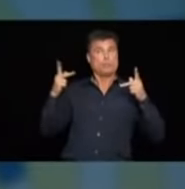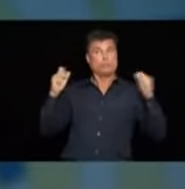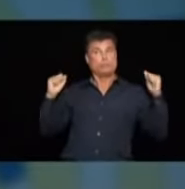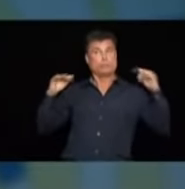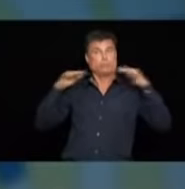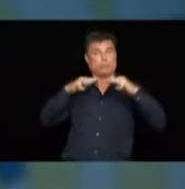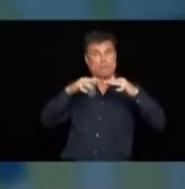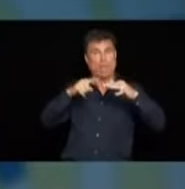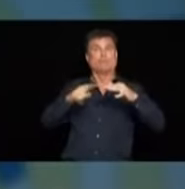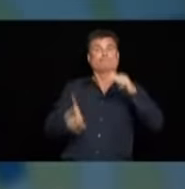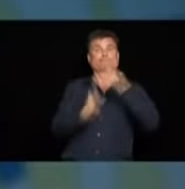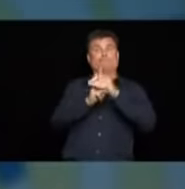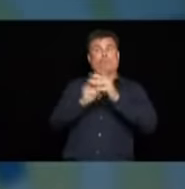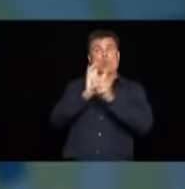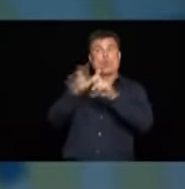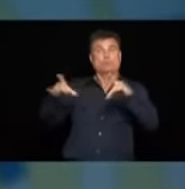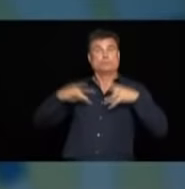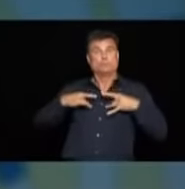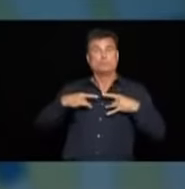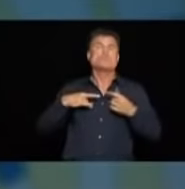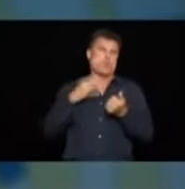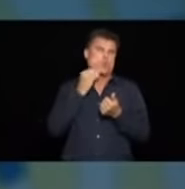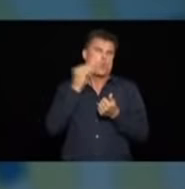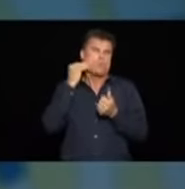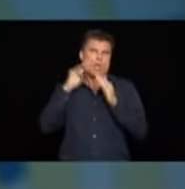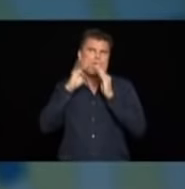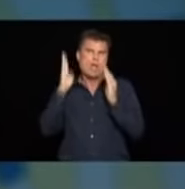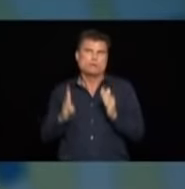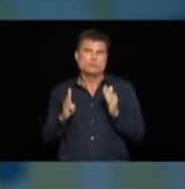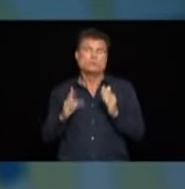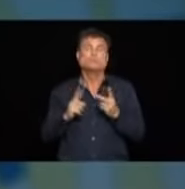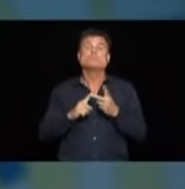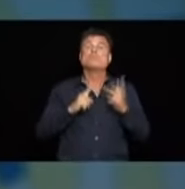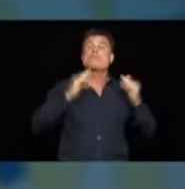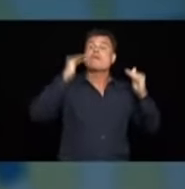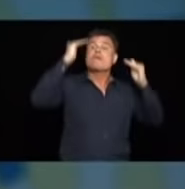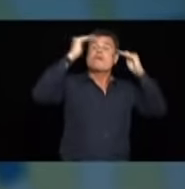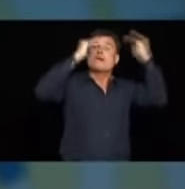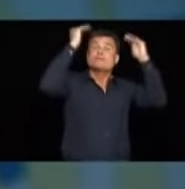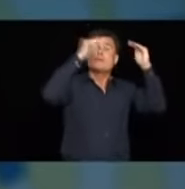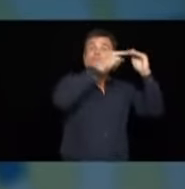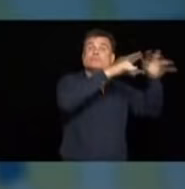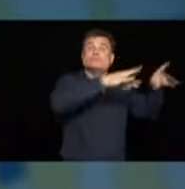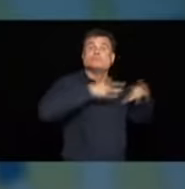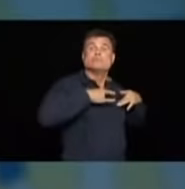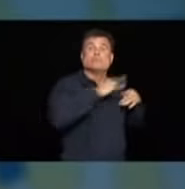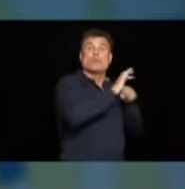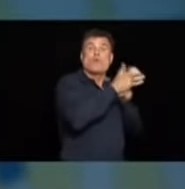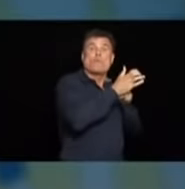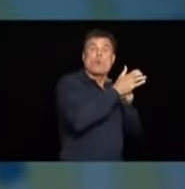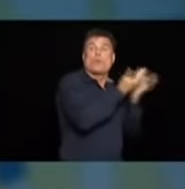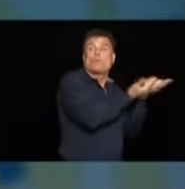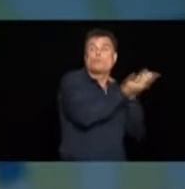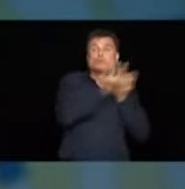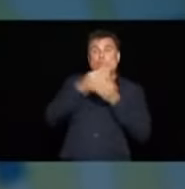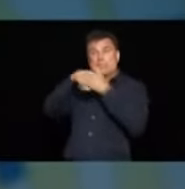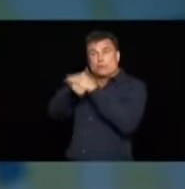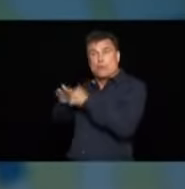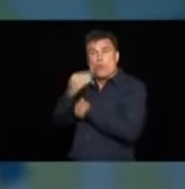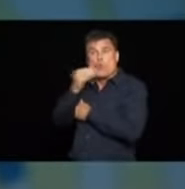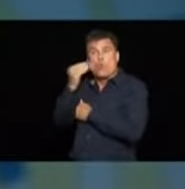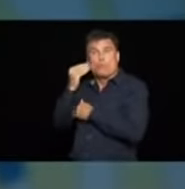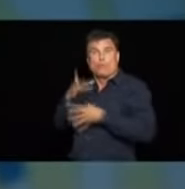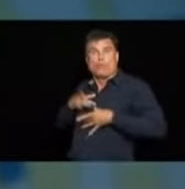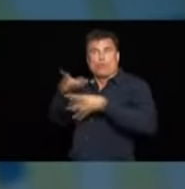in households. And so it's being transmitted from an adult who brings it into the household to children for the most part. And in